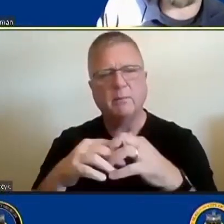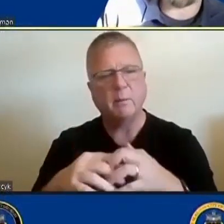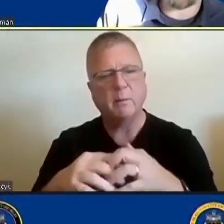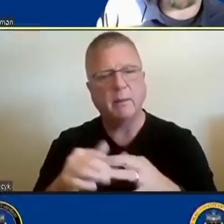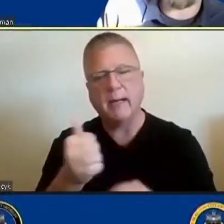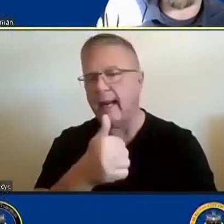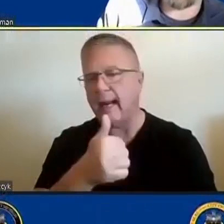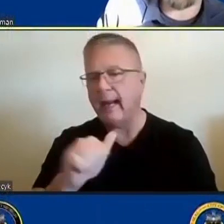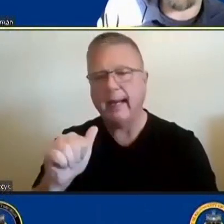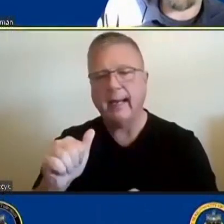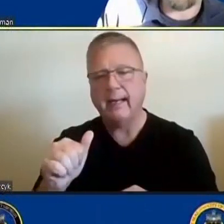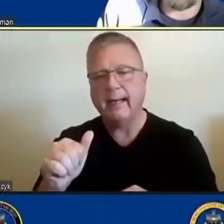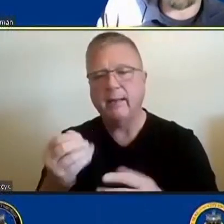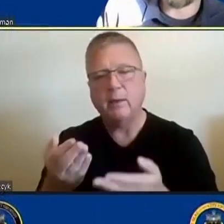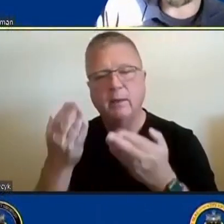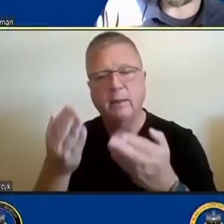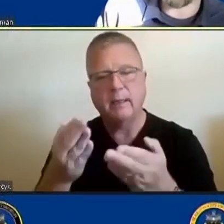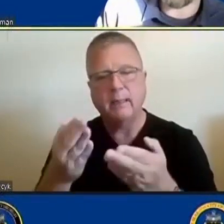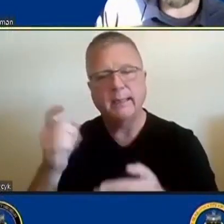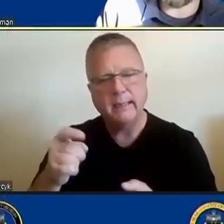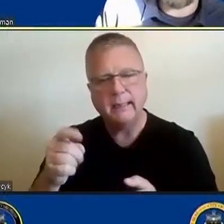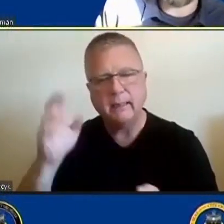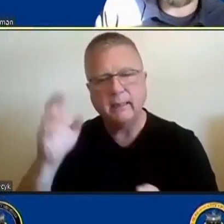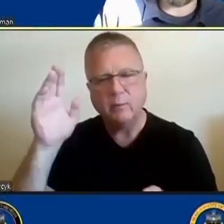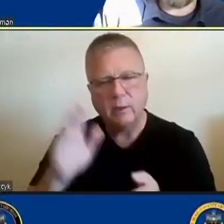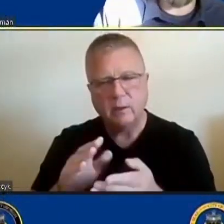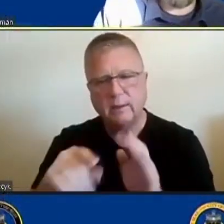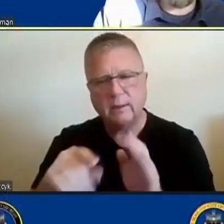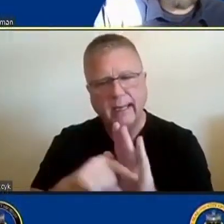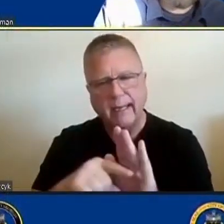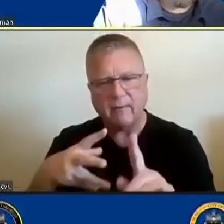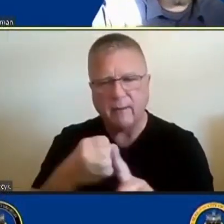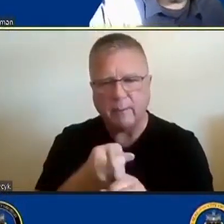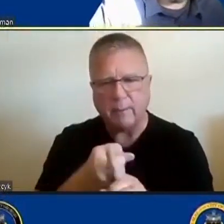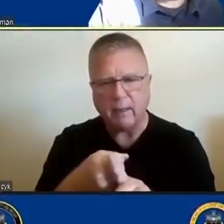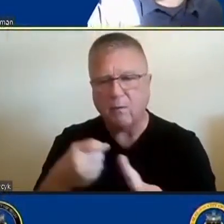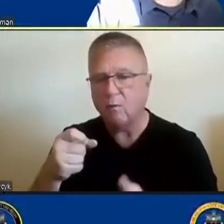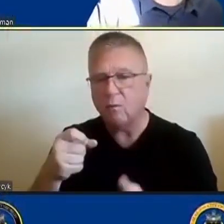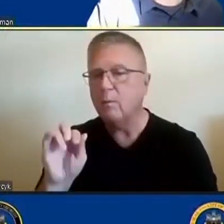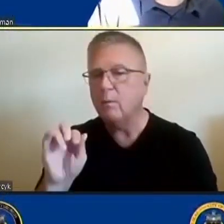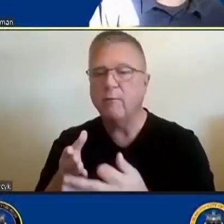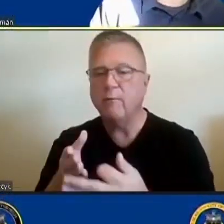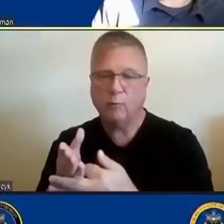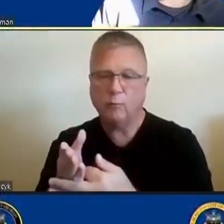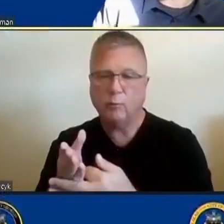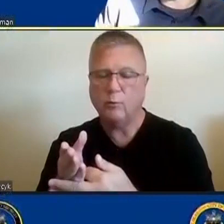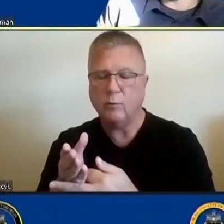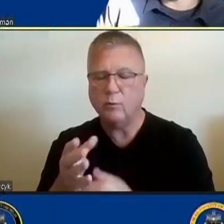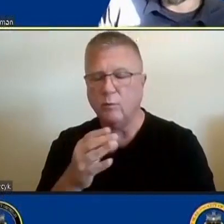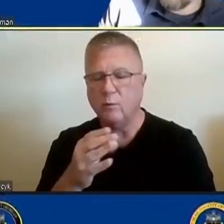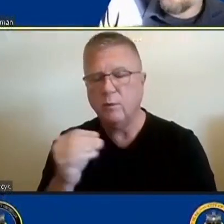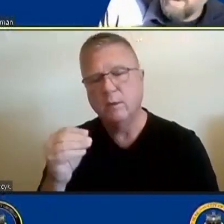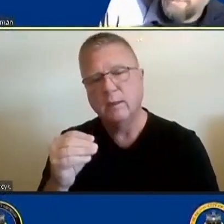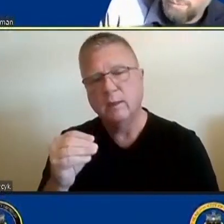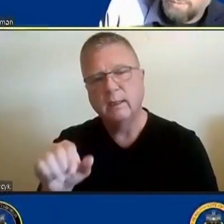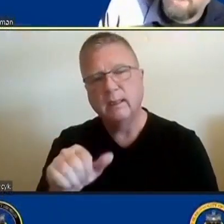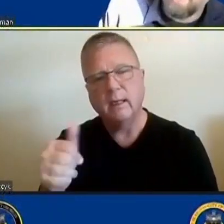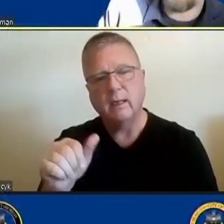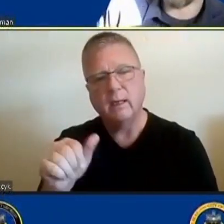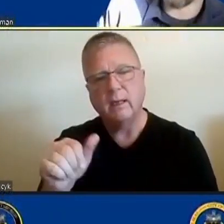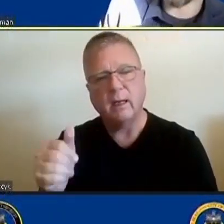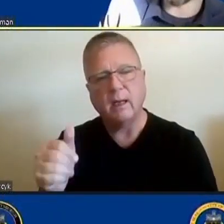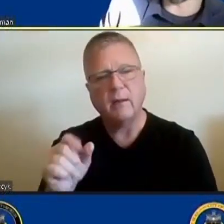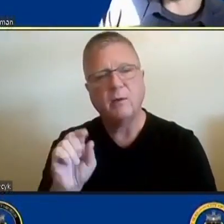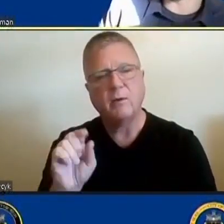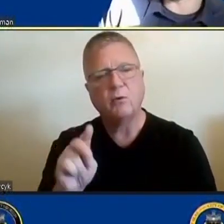that are needed to reduce detrimental impacts of the drive-throughs. And then all other drive-through